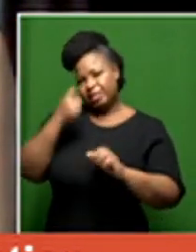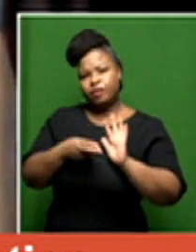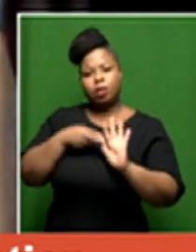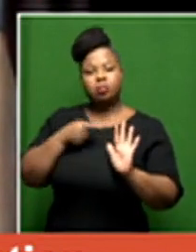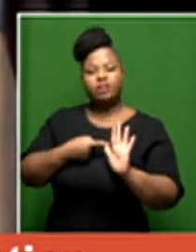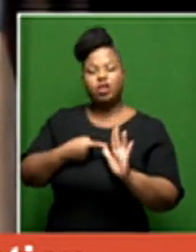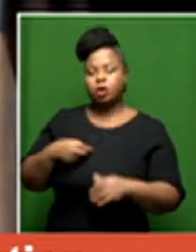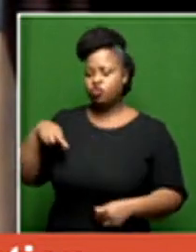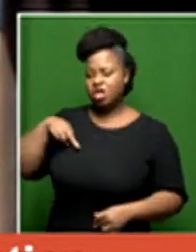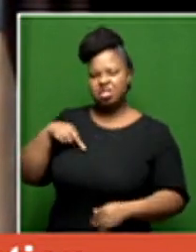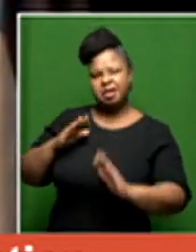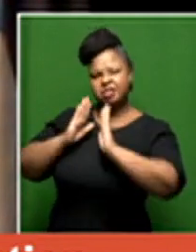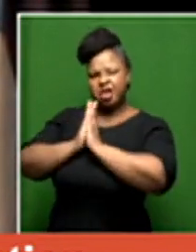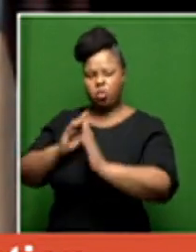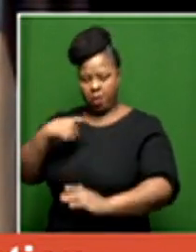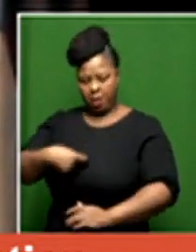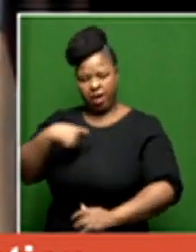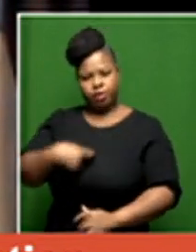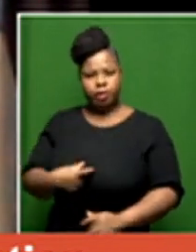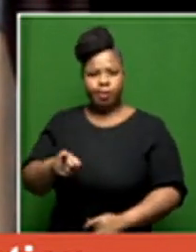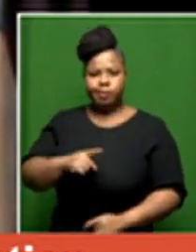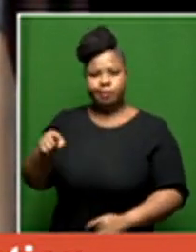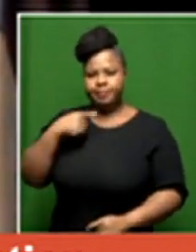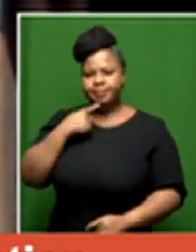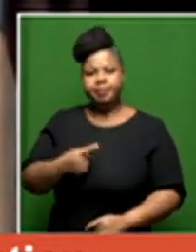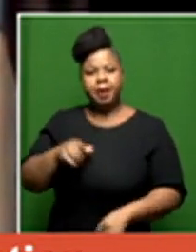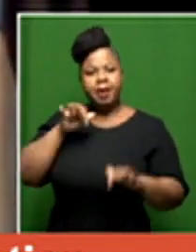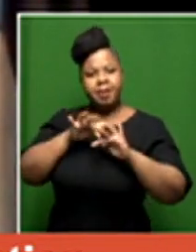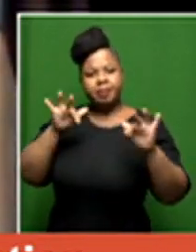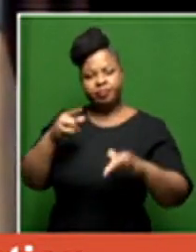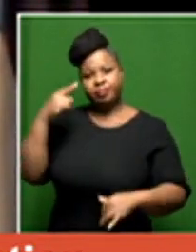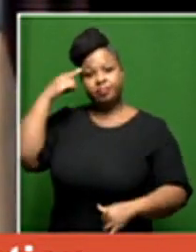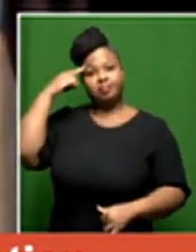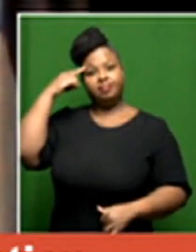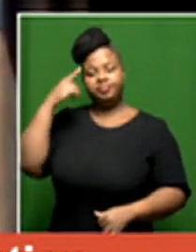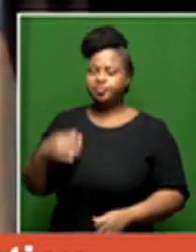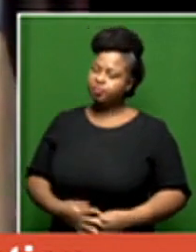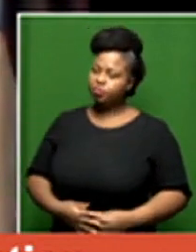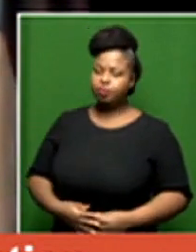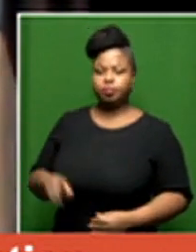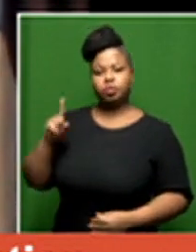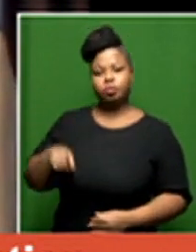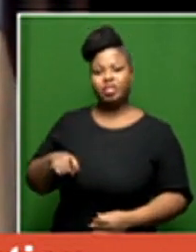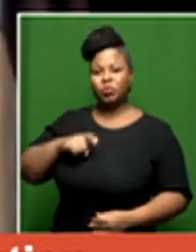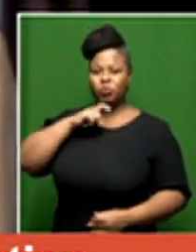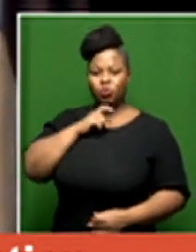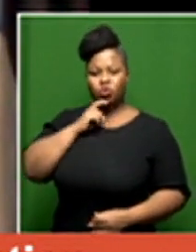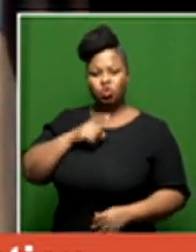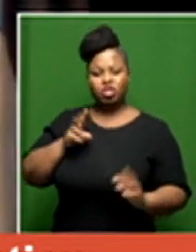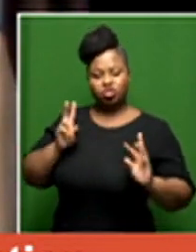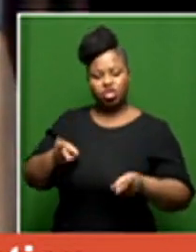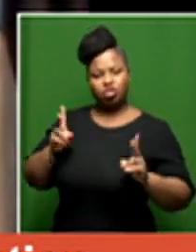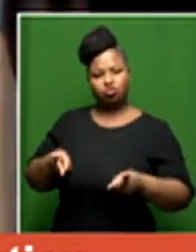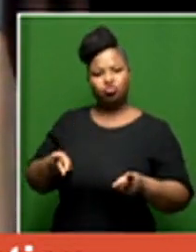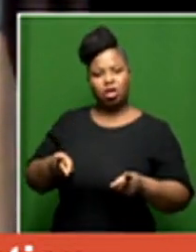or religious, something like that, is that people think that you have to use your natural